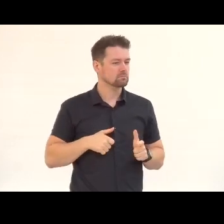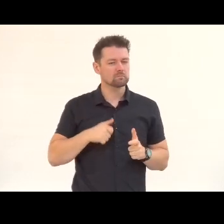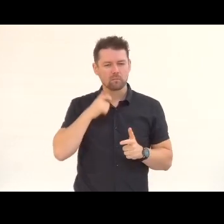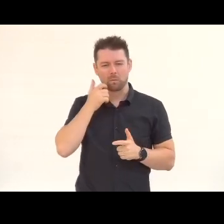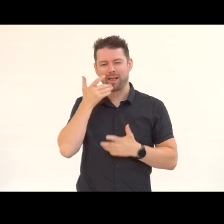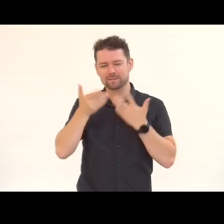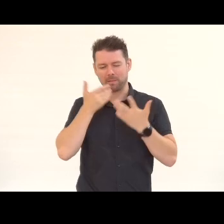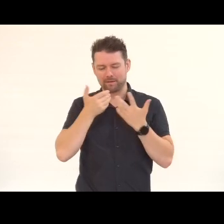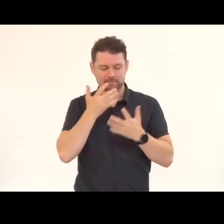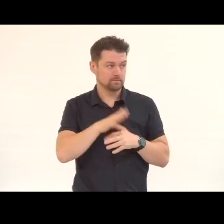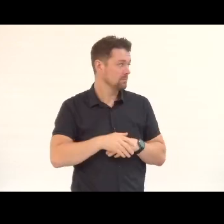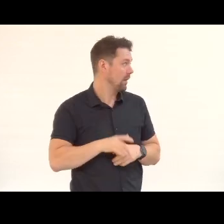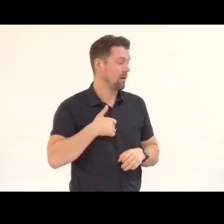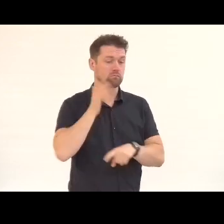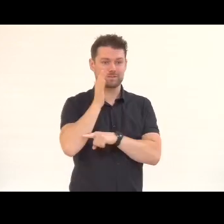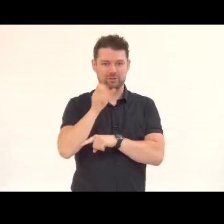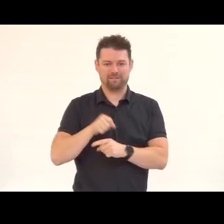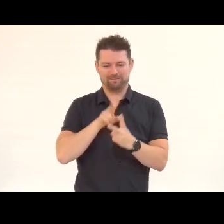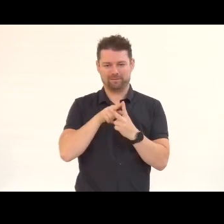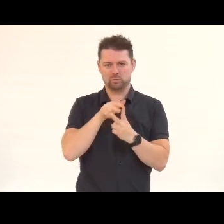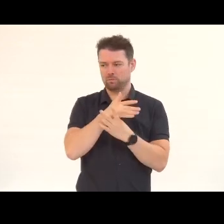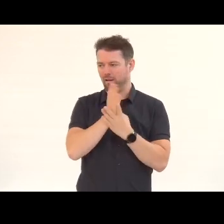Our presentation is in two parts.